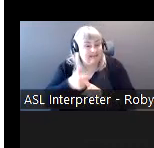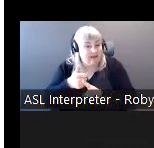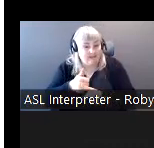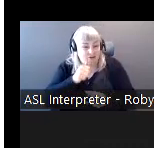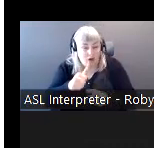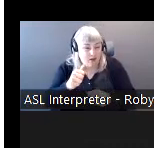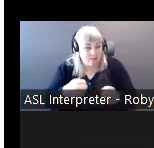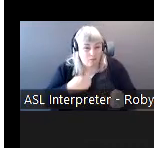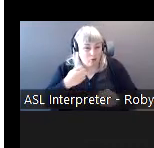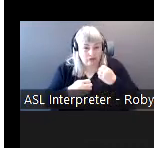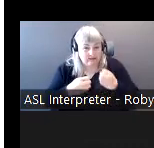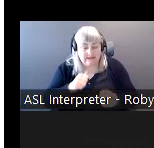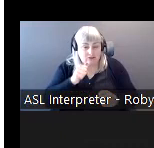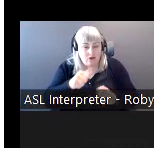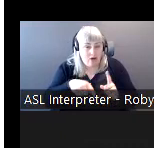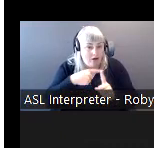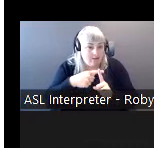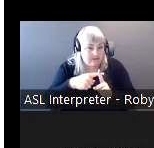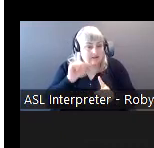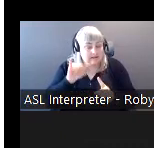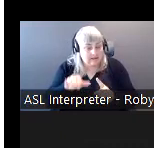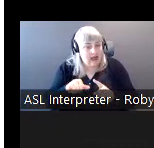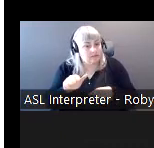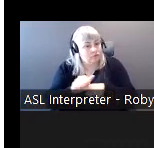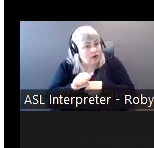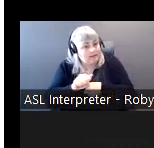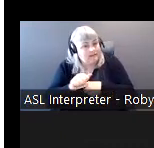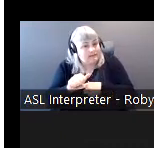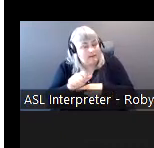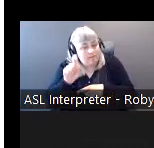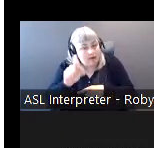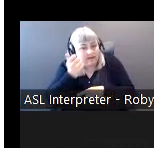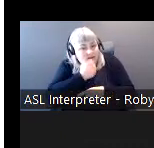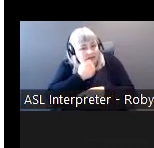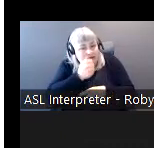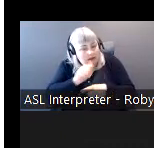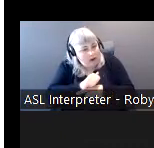not optimism. Hope is a discipline. We have to practice it every day.